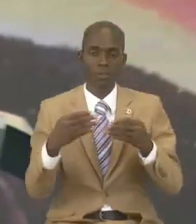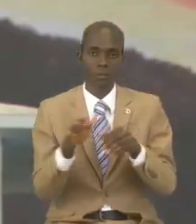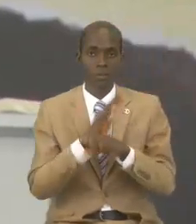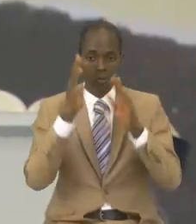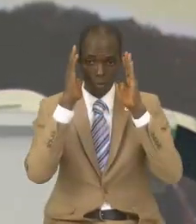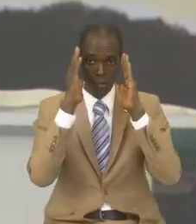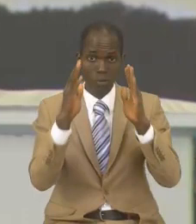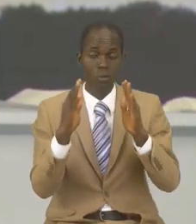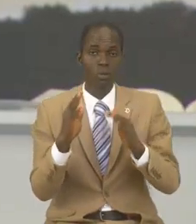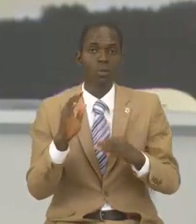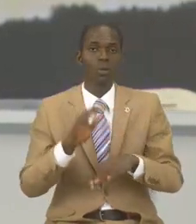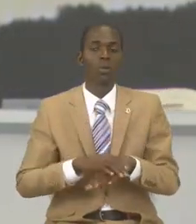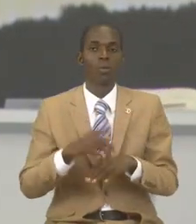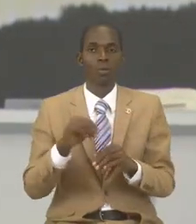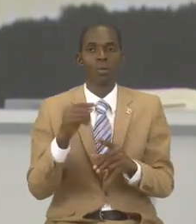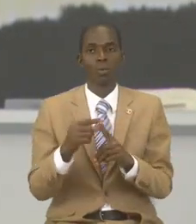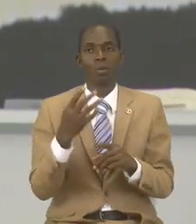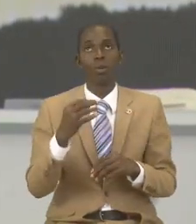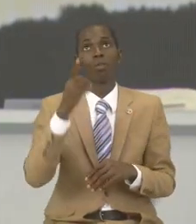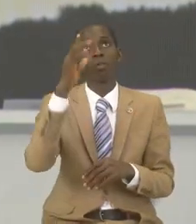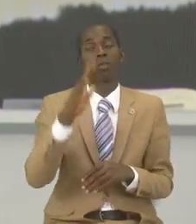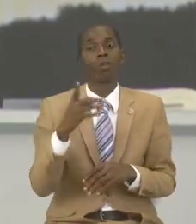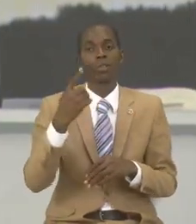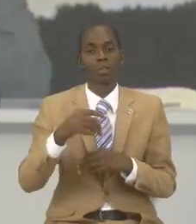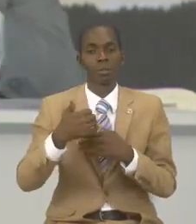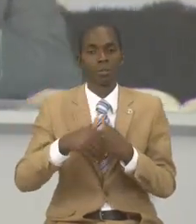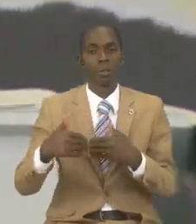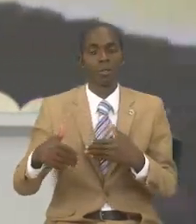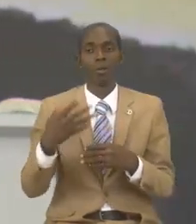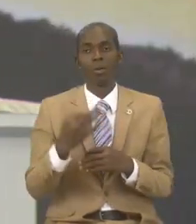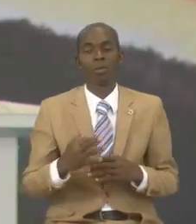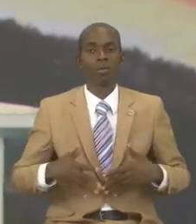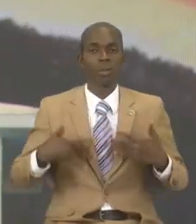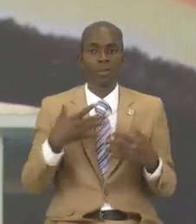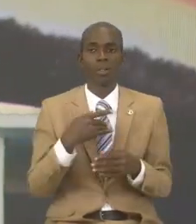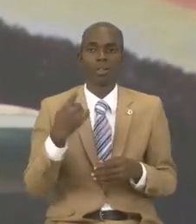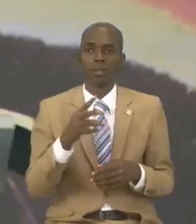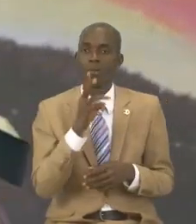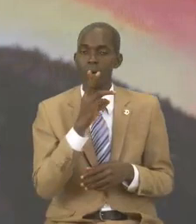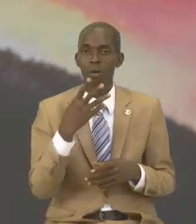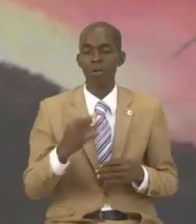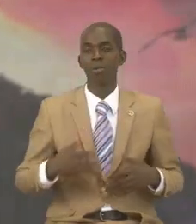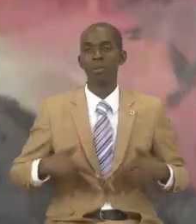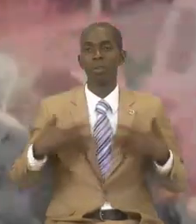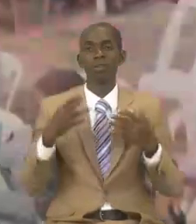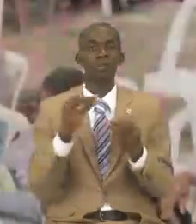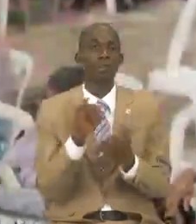the word of God, the bread of life, and the water of life, so